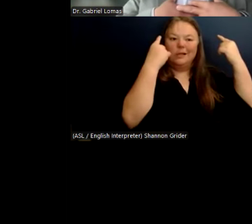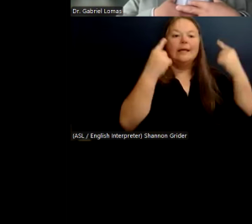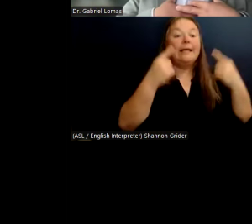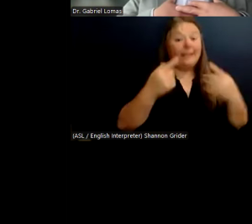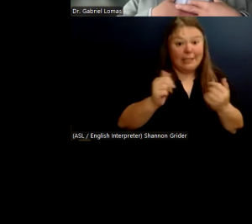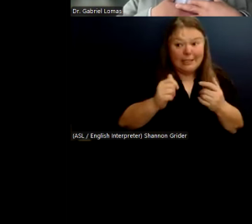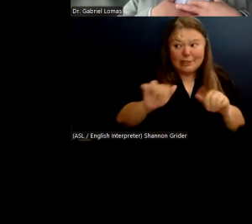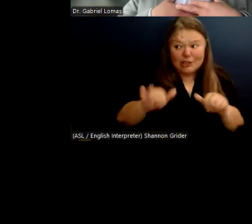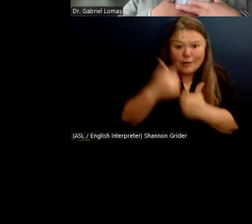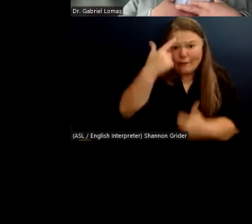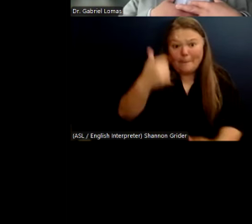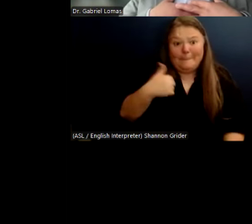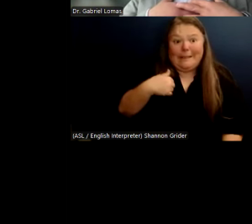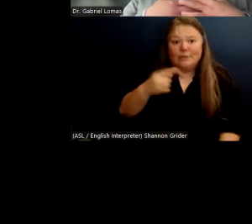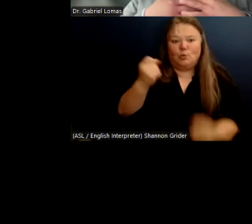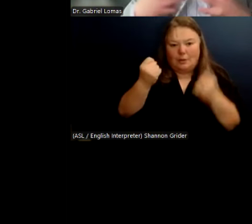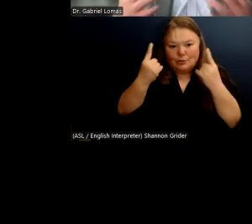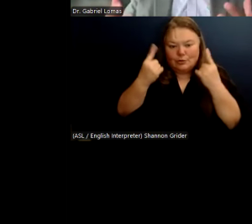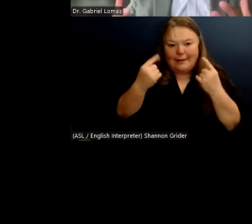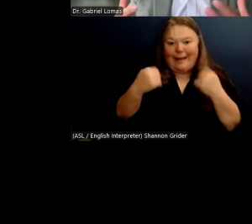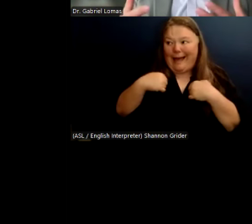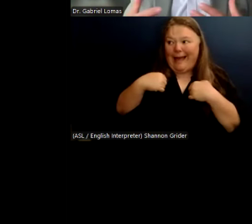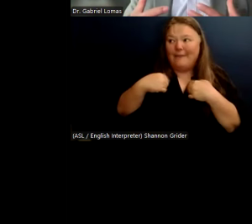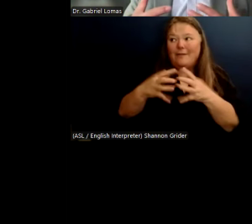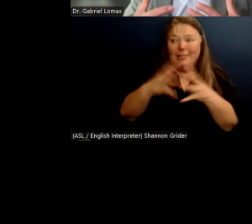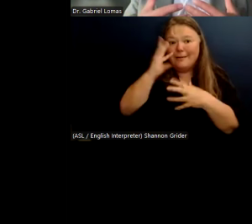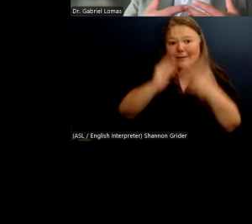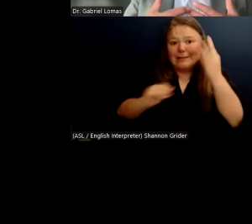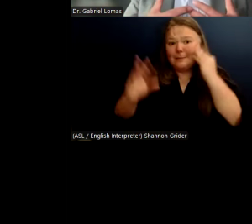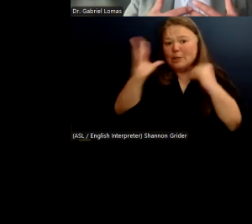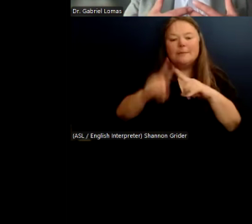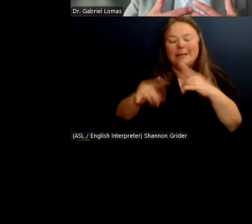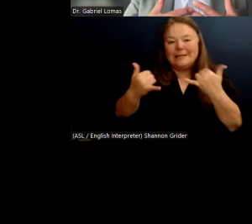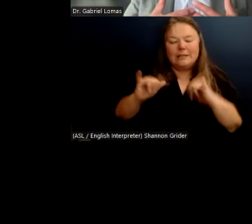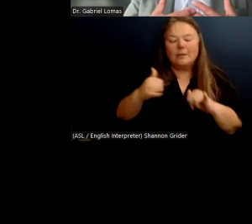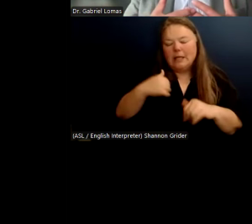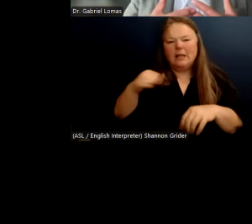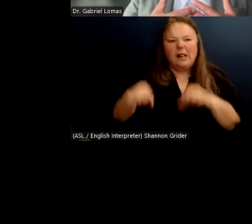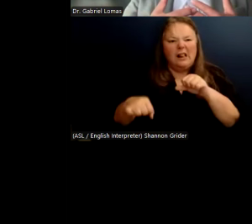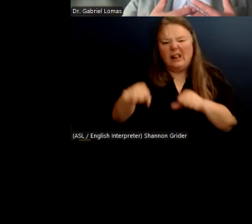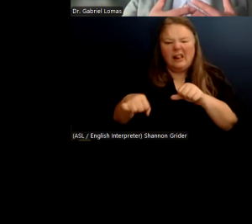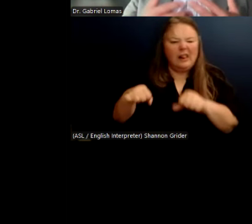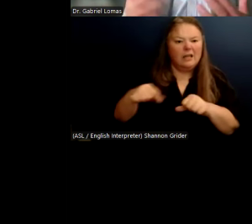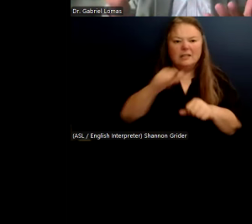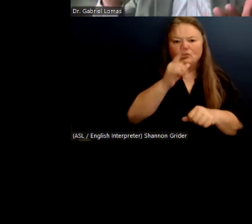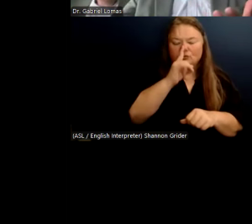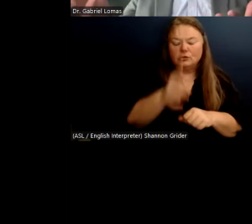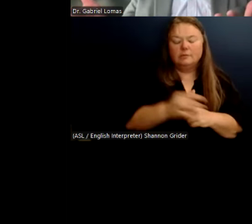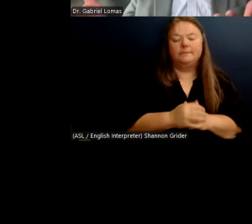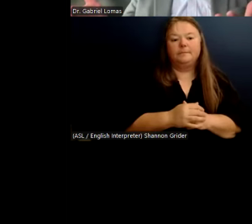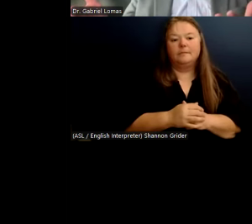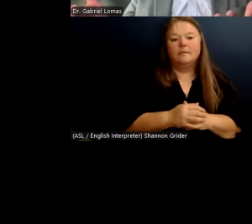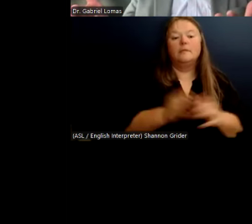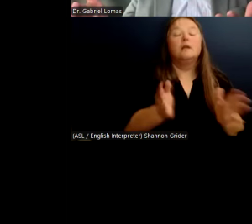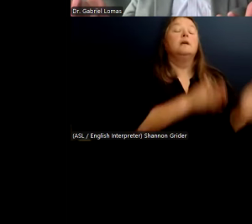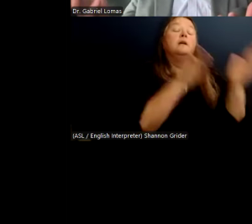to understand, I think, and I have a lot of experience and expertise in working in courts. So in better